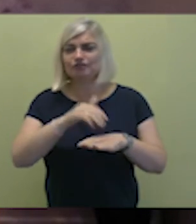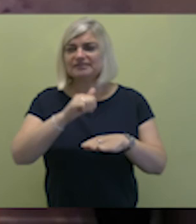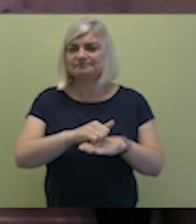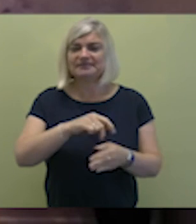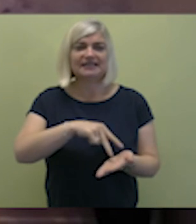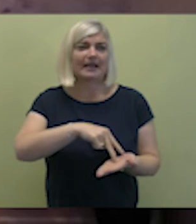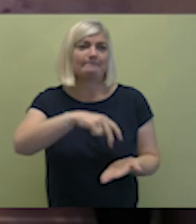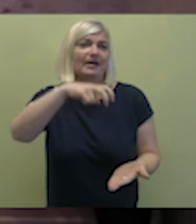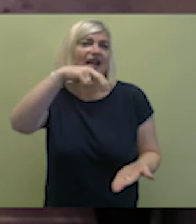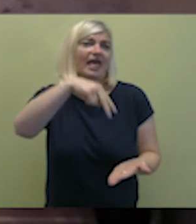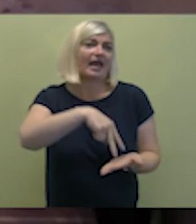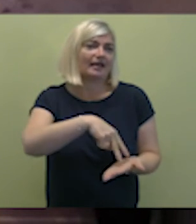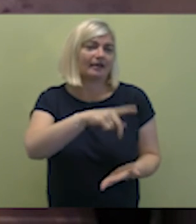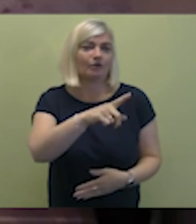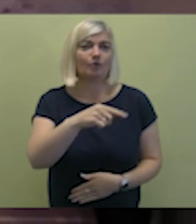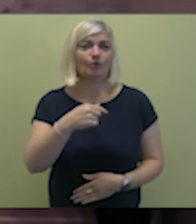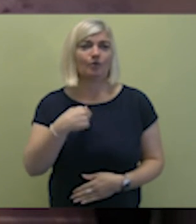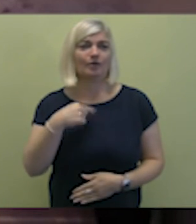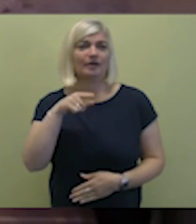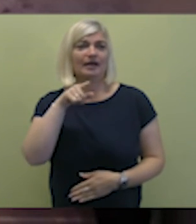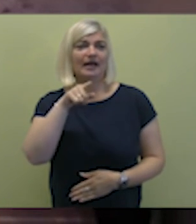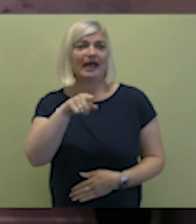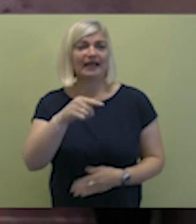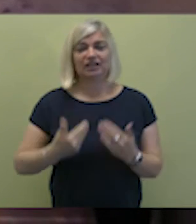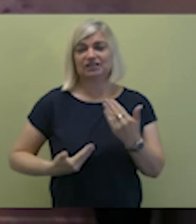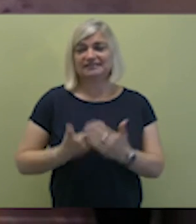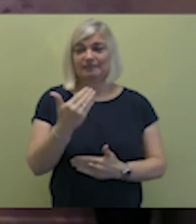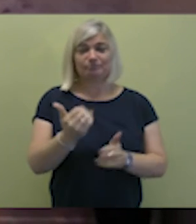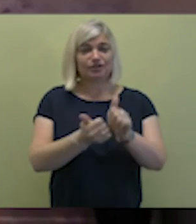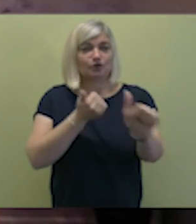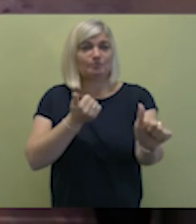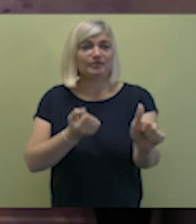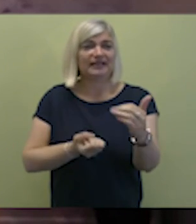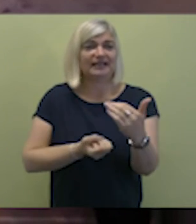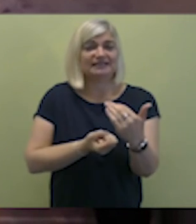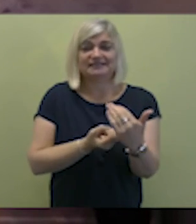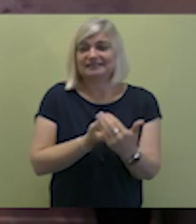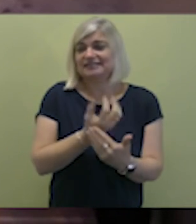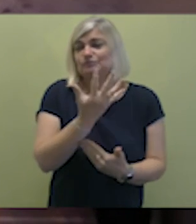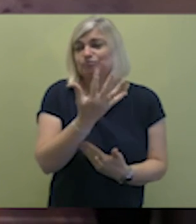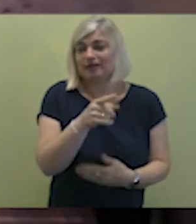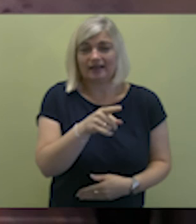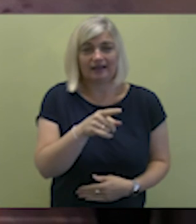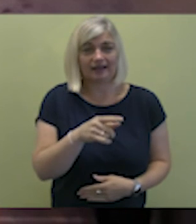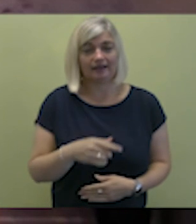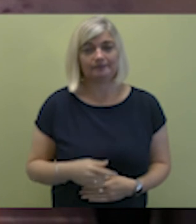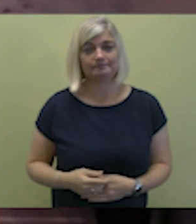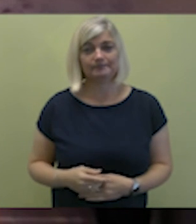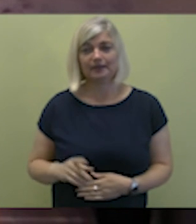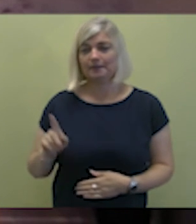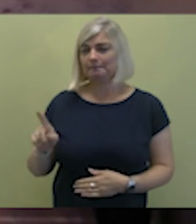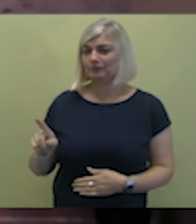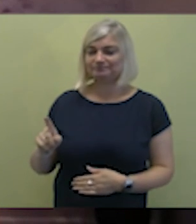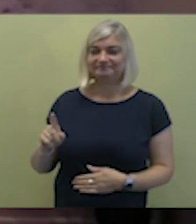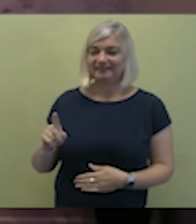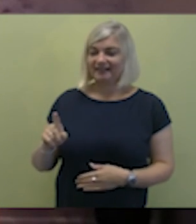ballet at Christmas and then a commercial company or a contemporary company in the springtime. Again, saying